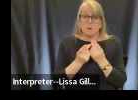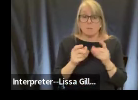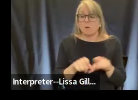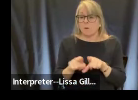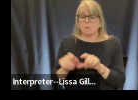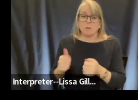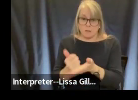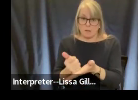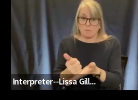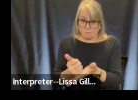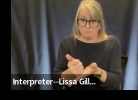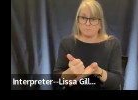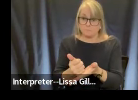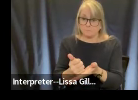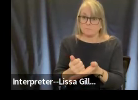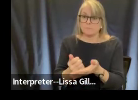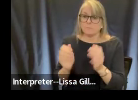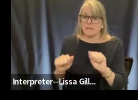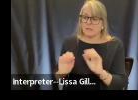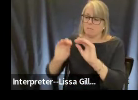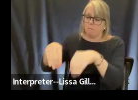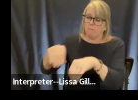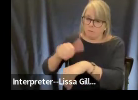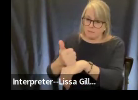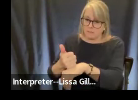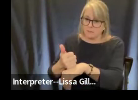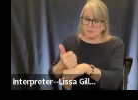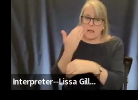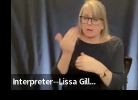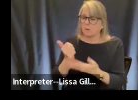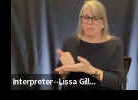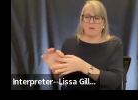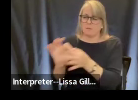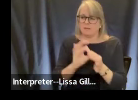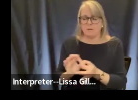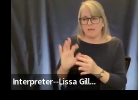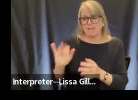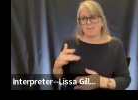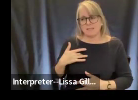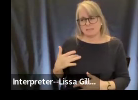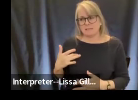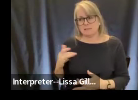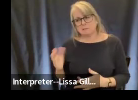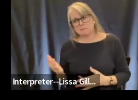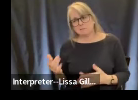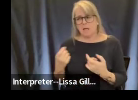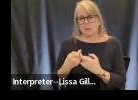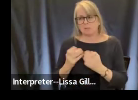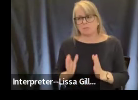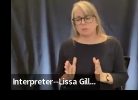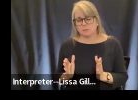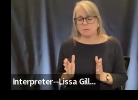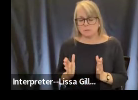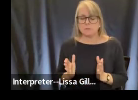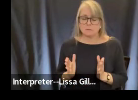help do installations. I don't know if they can help with the interconnecting because that tends to sound like it would be an electrician thing, and you